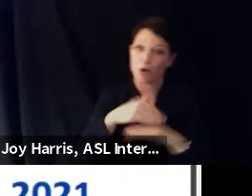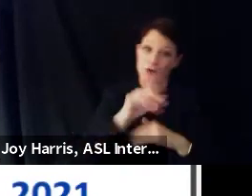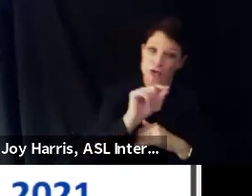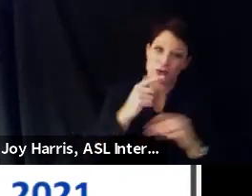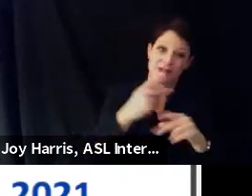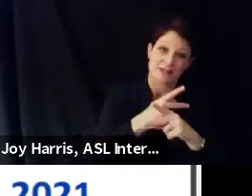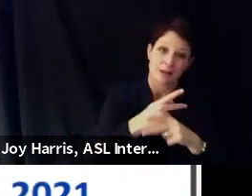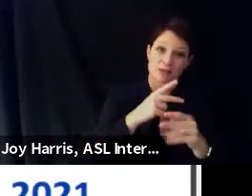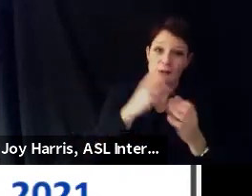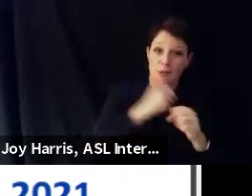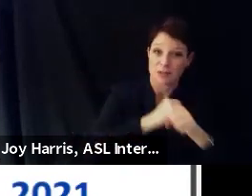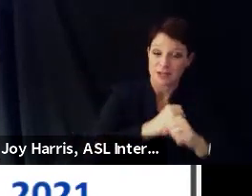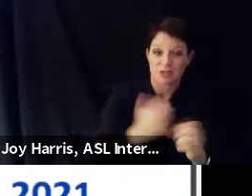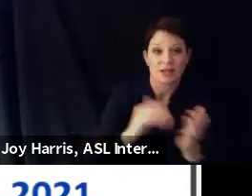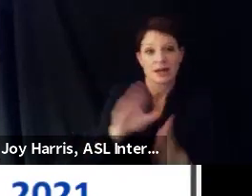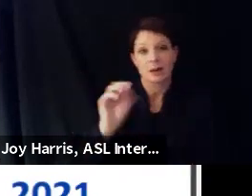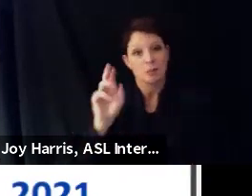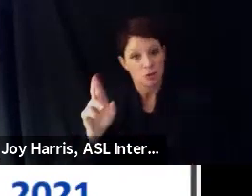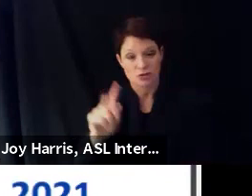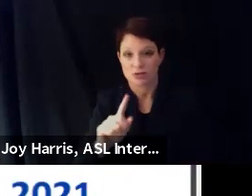where the booster can really come into play.